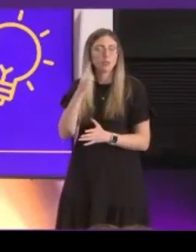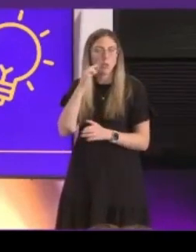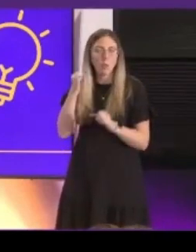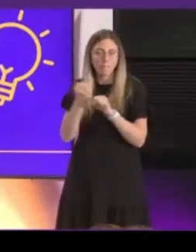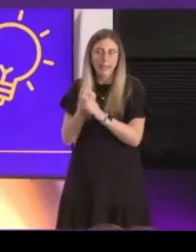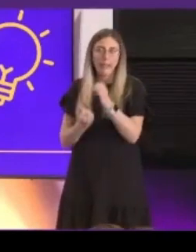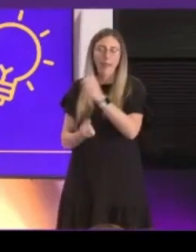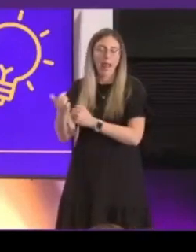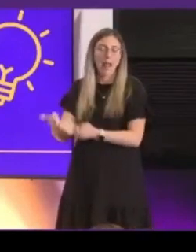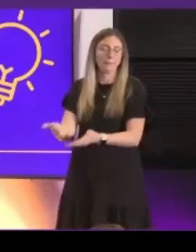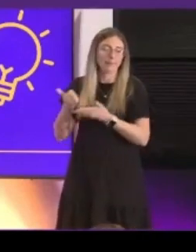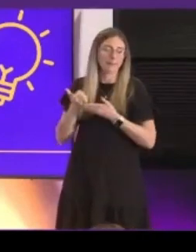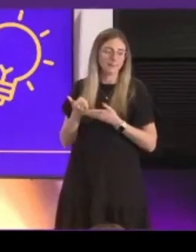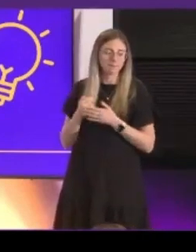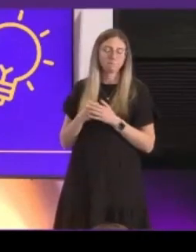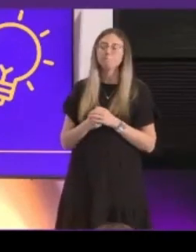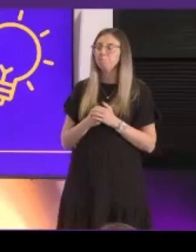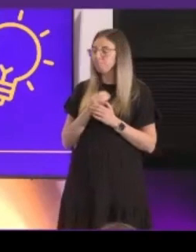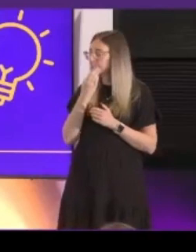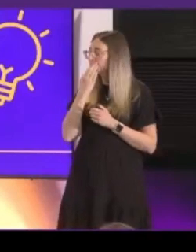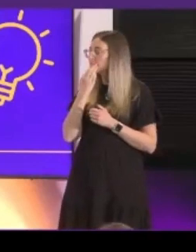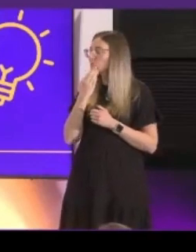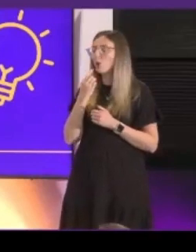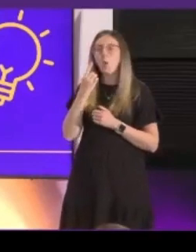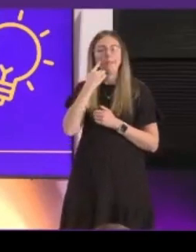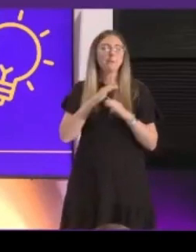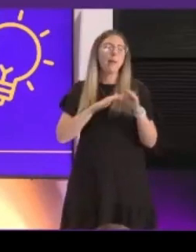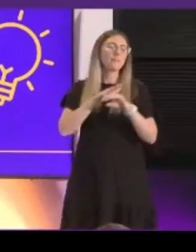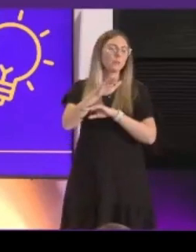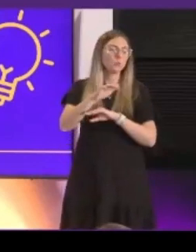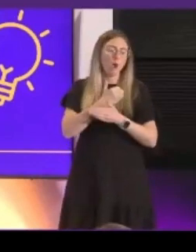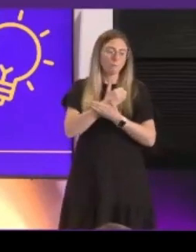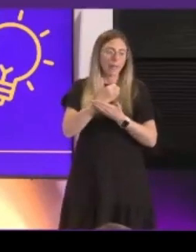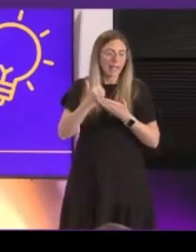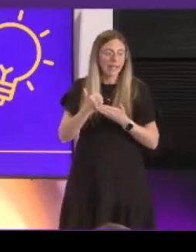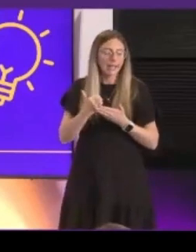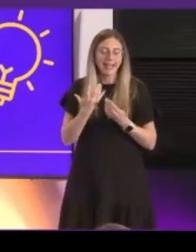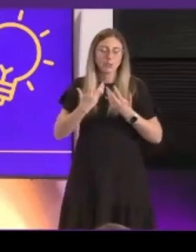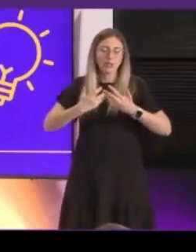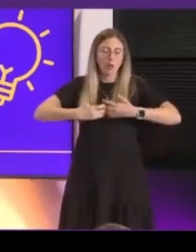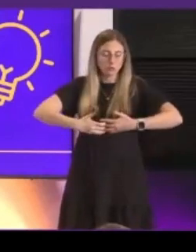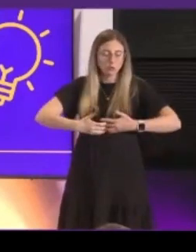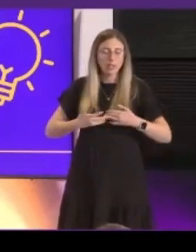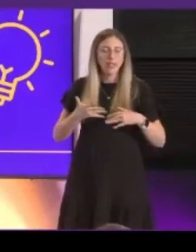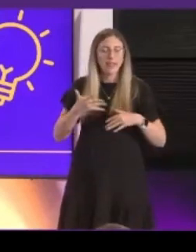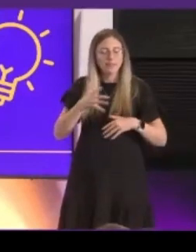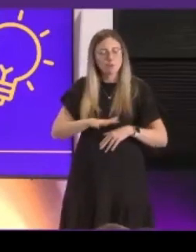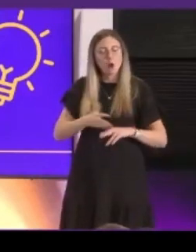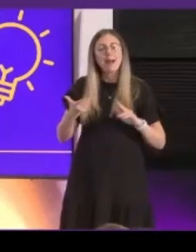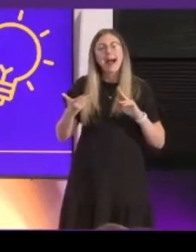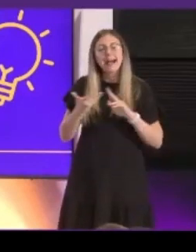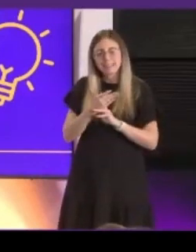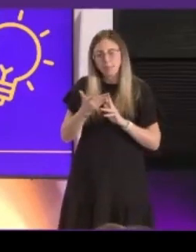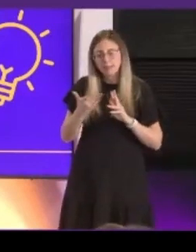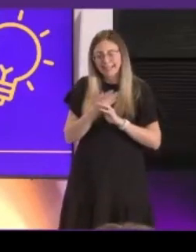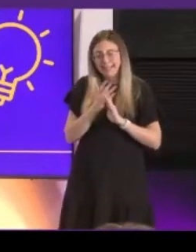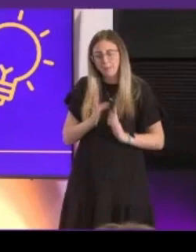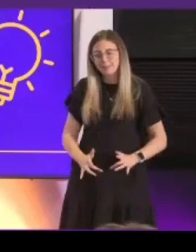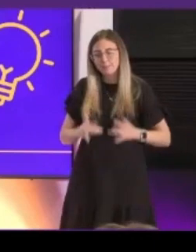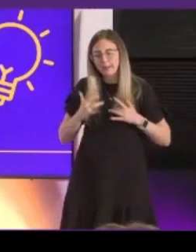happen. When I think about sort of the future of banking and technology from an accessibility perspective,